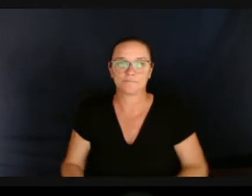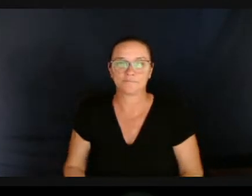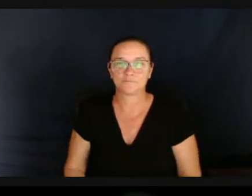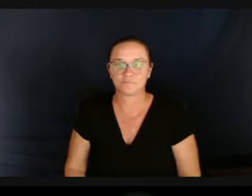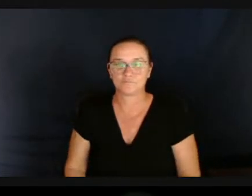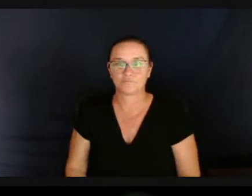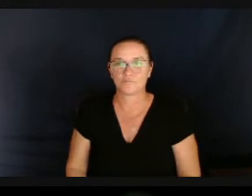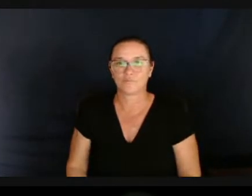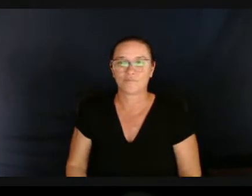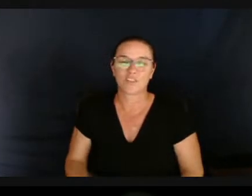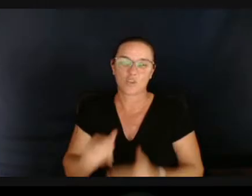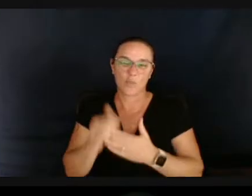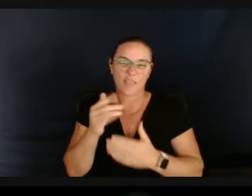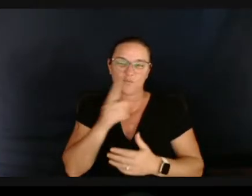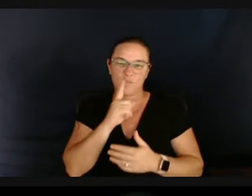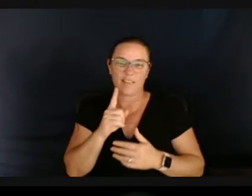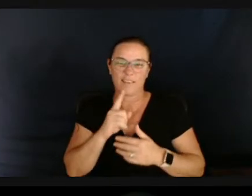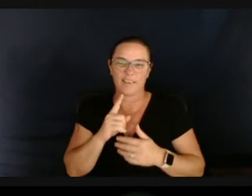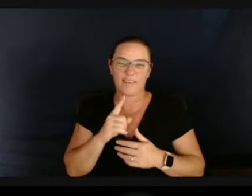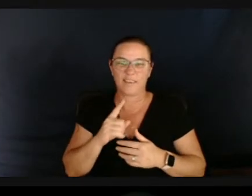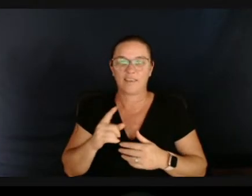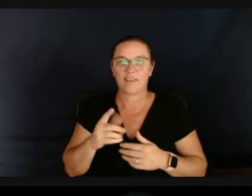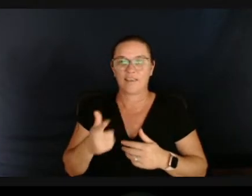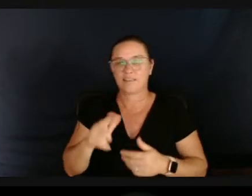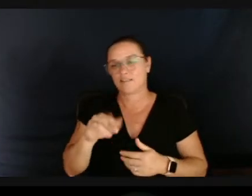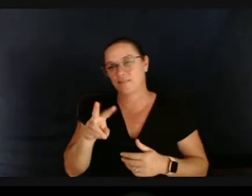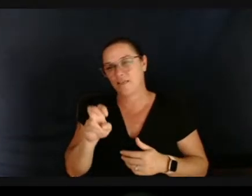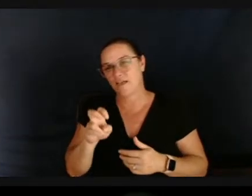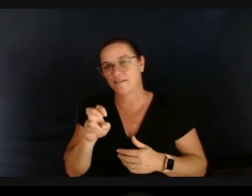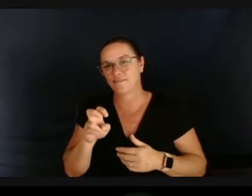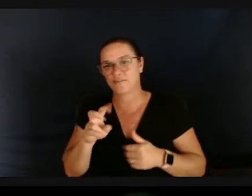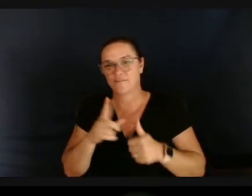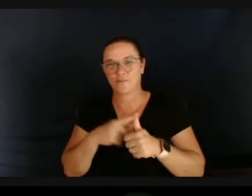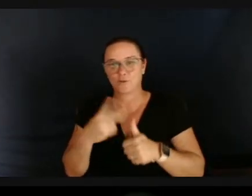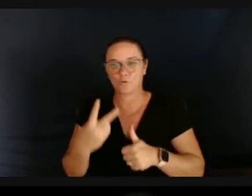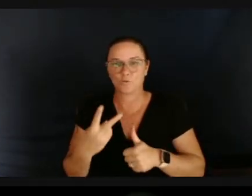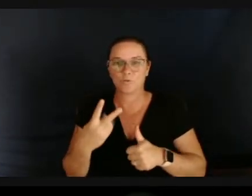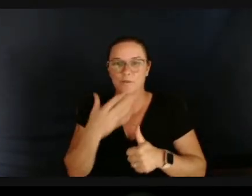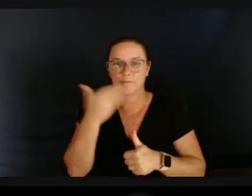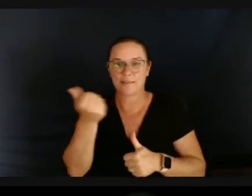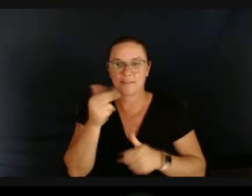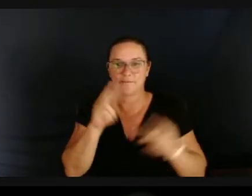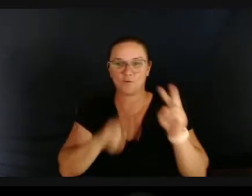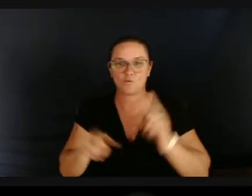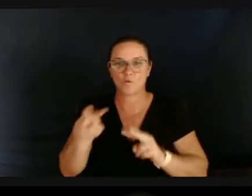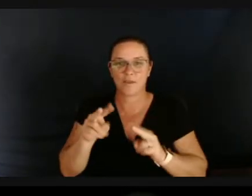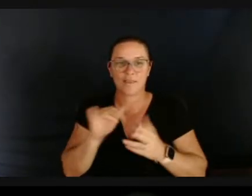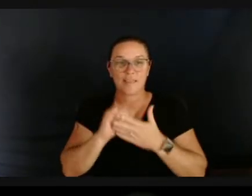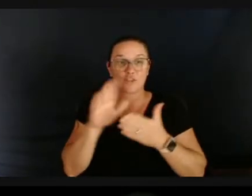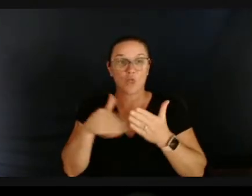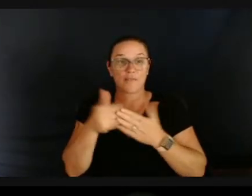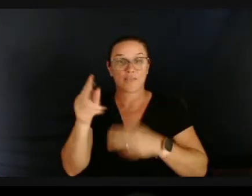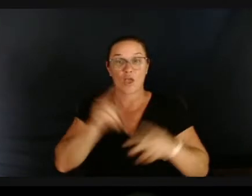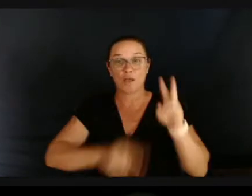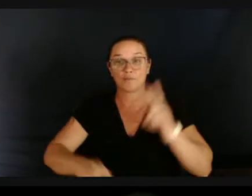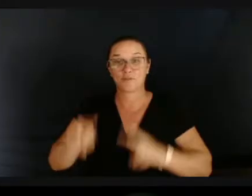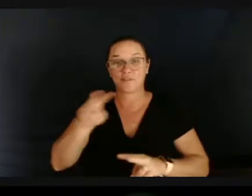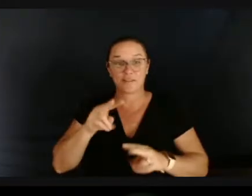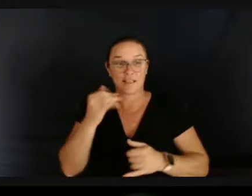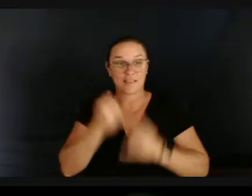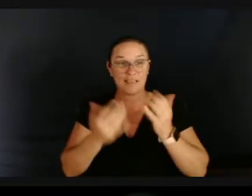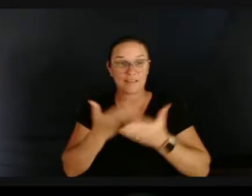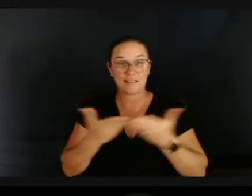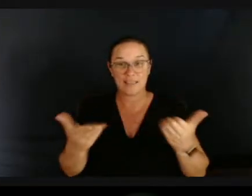really, those are the best views that we have for you guys, is these live cameras here and here. So those are all of our observations. The last thing I have on the